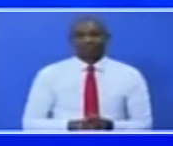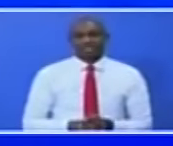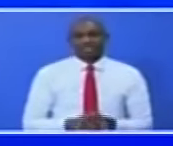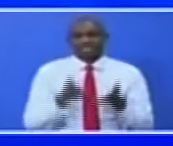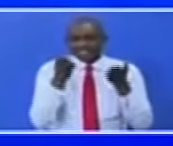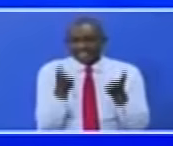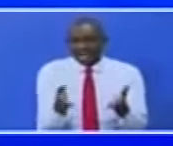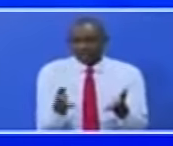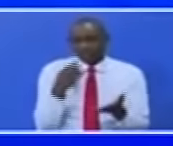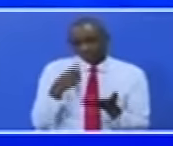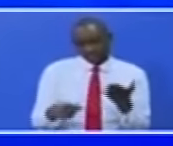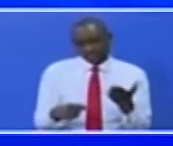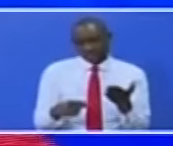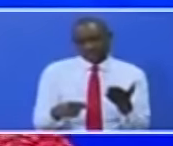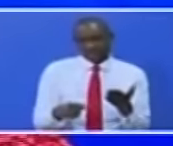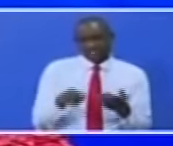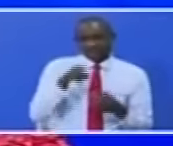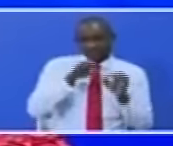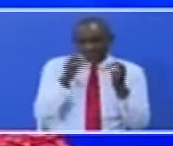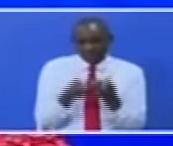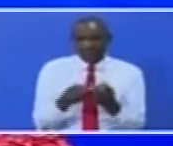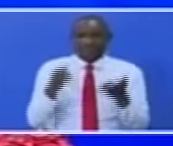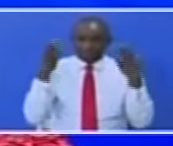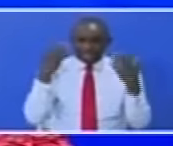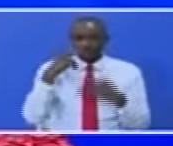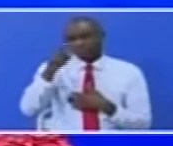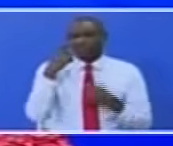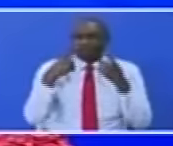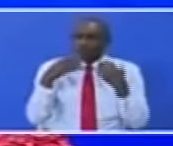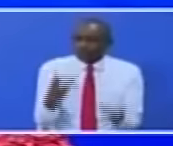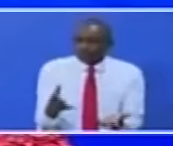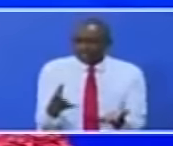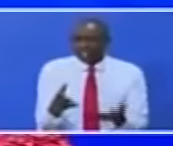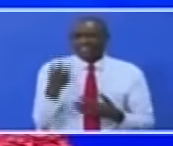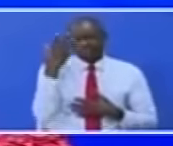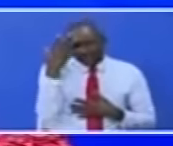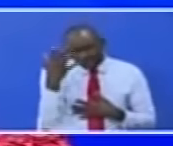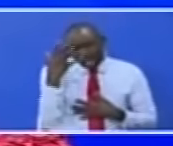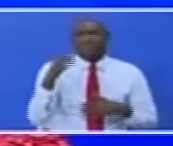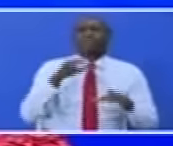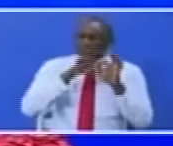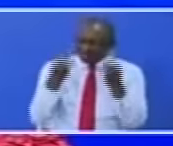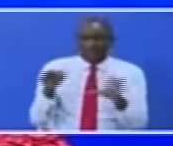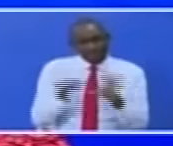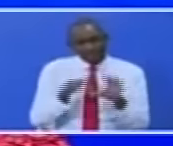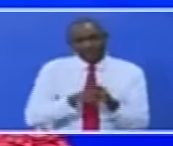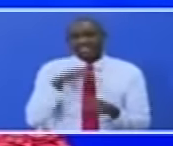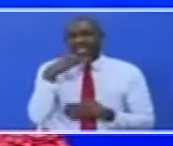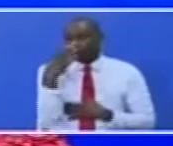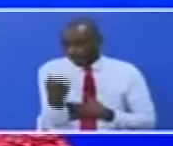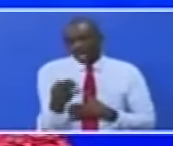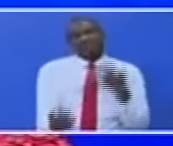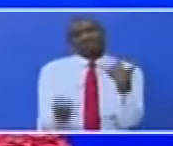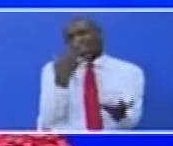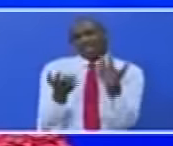want to start tonight, though, on a tragic note. A family in Meru is mourning the loss of five family members who perished in a Sunday dawn